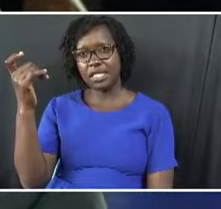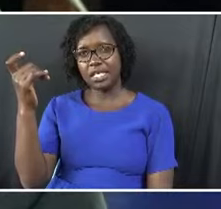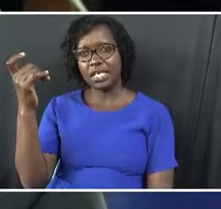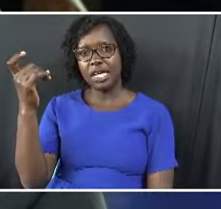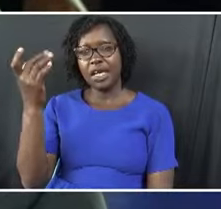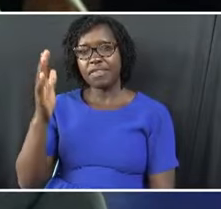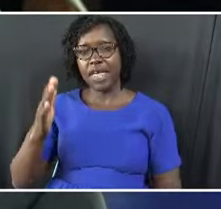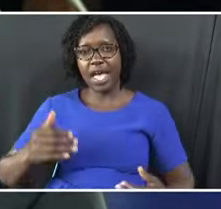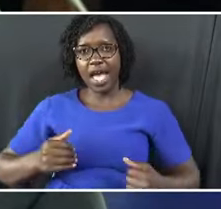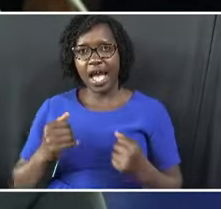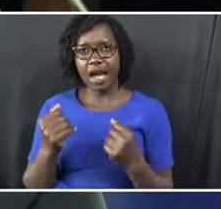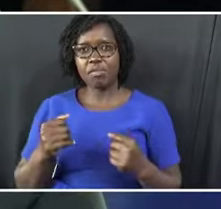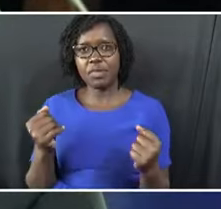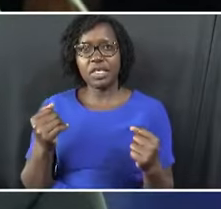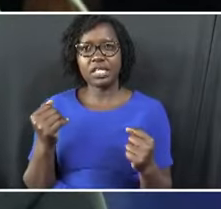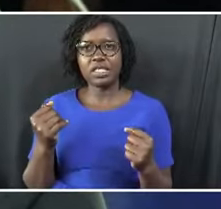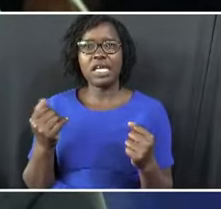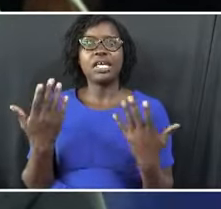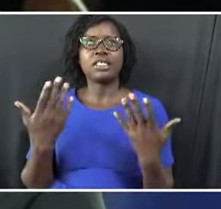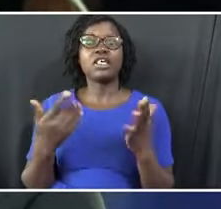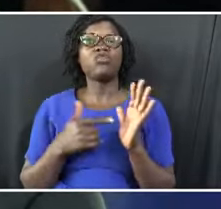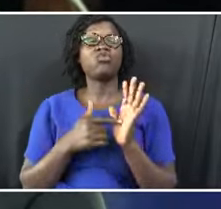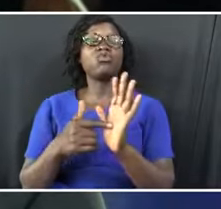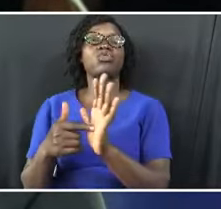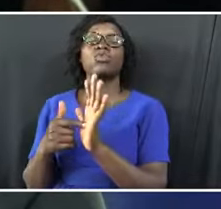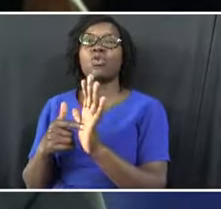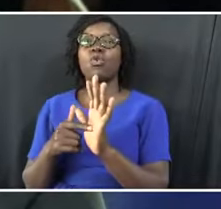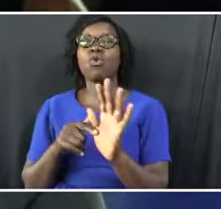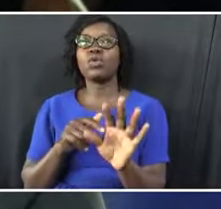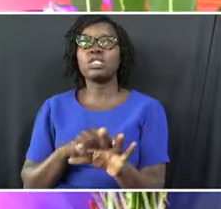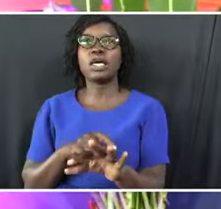the happiness that you exhibited when you